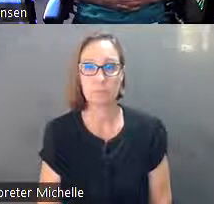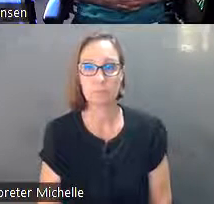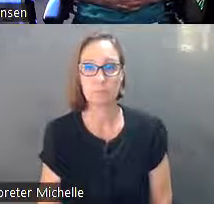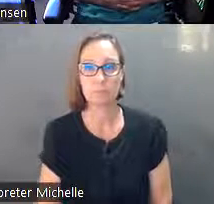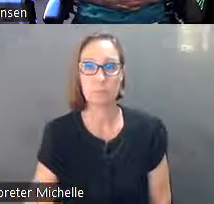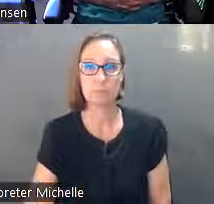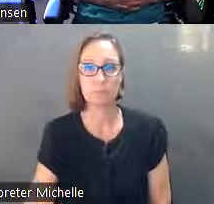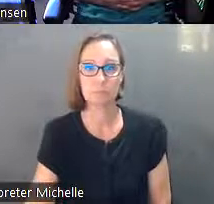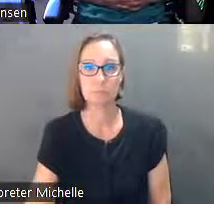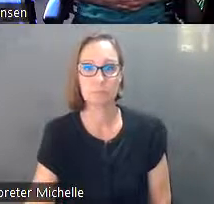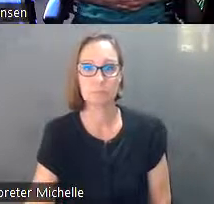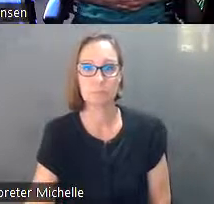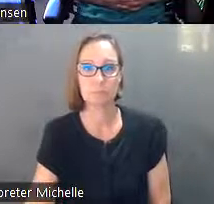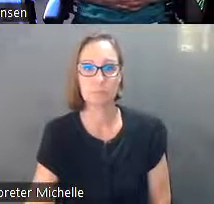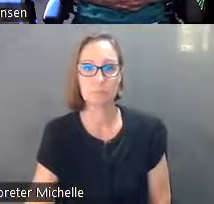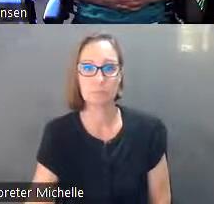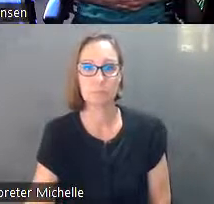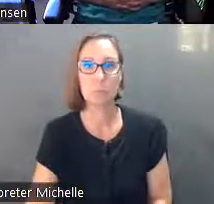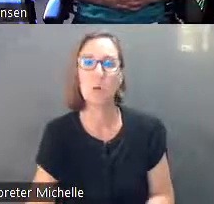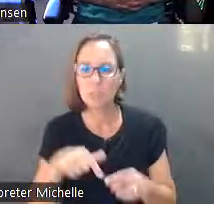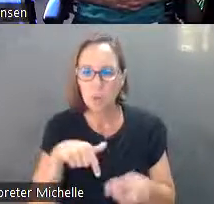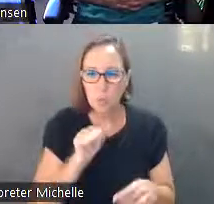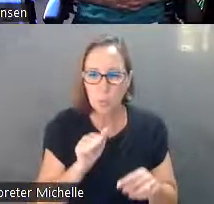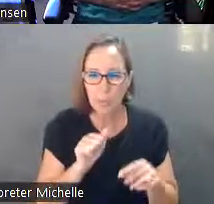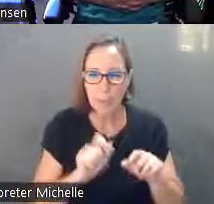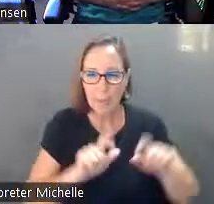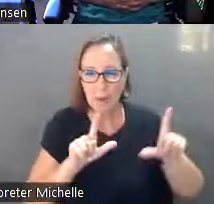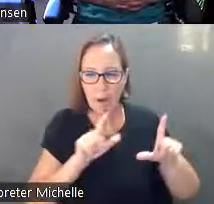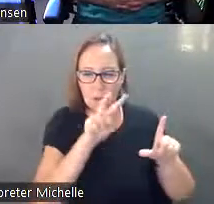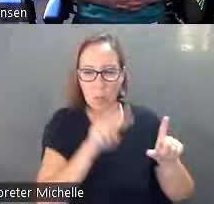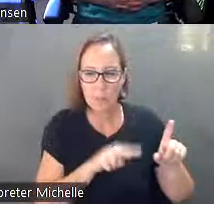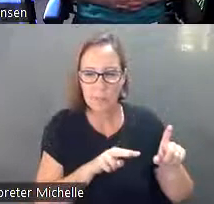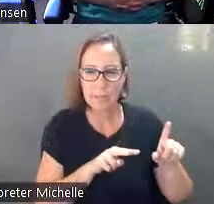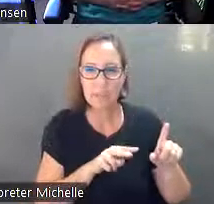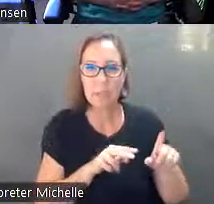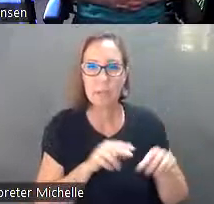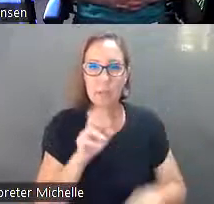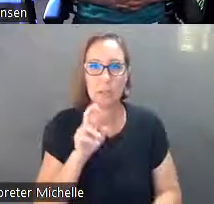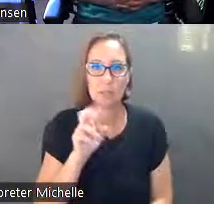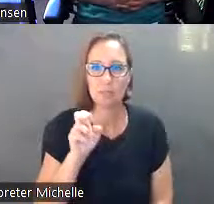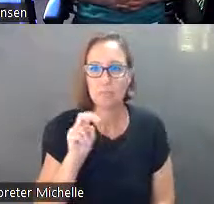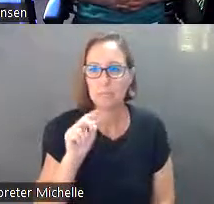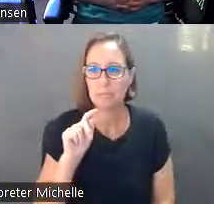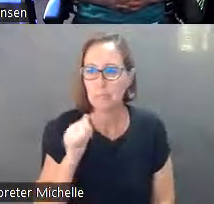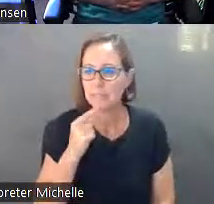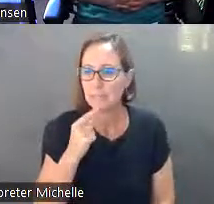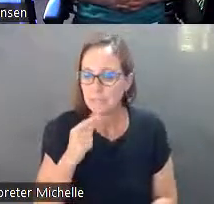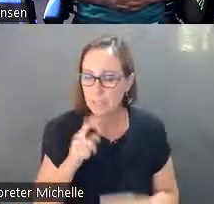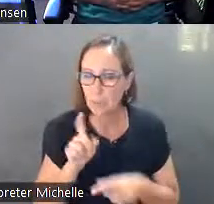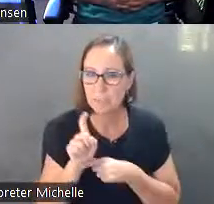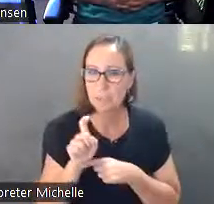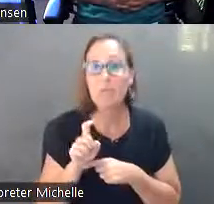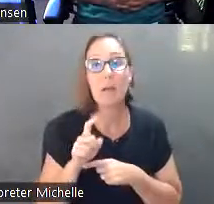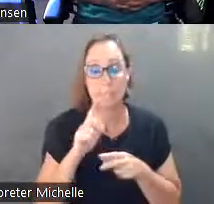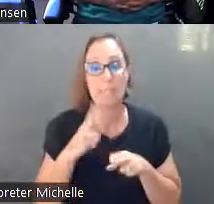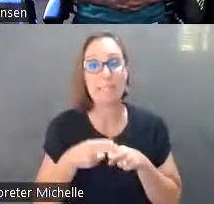have a question. I'm looking in the Q&A. So there's a question, we mentioned that family